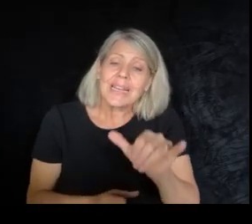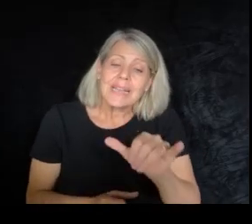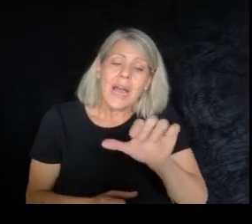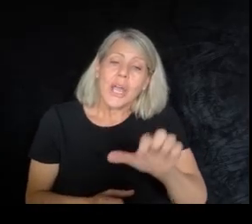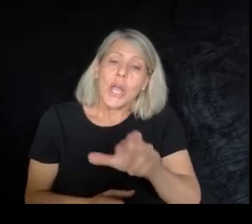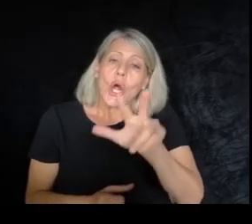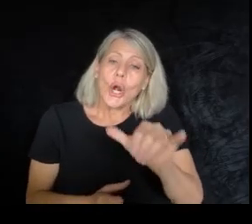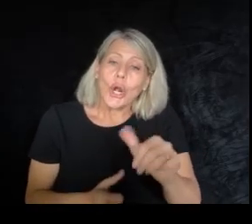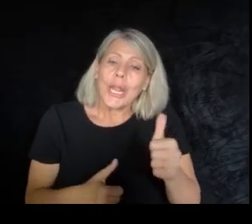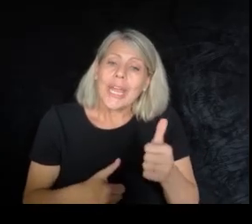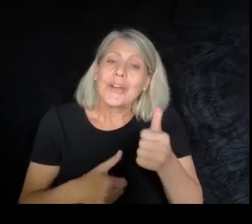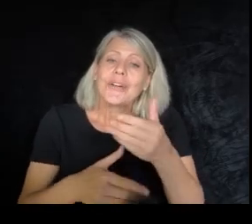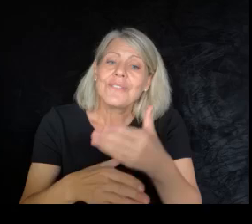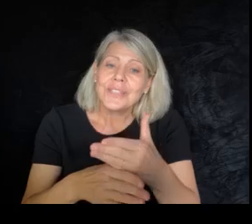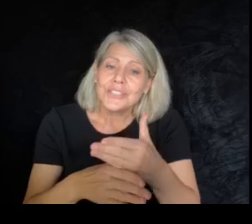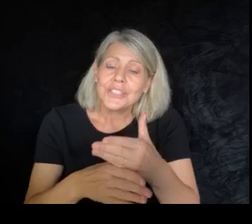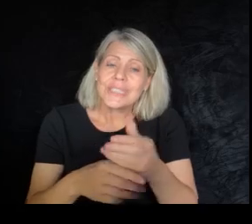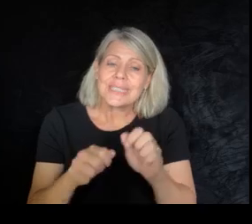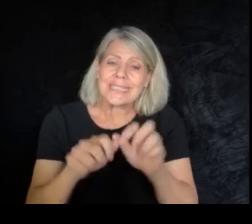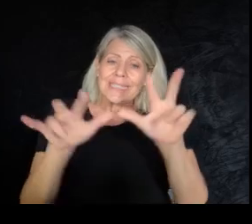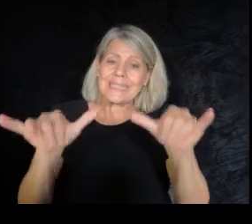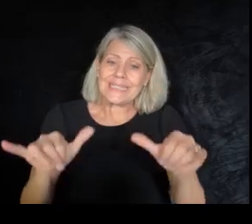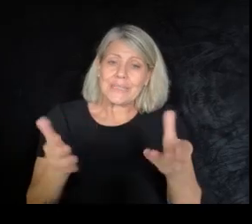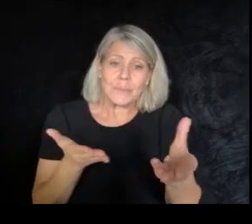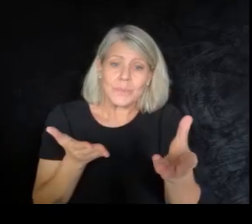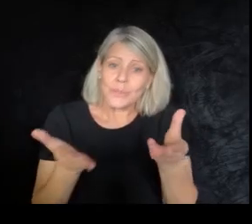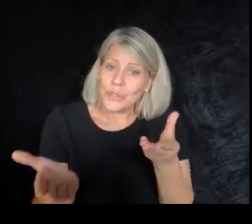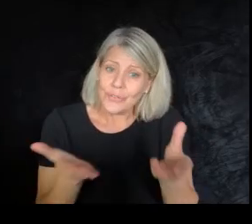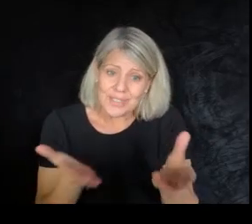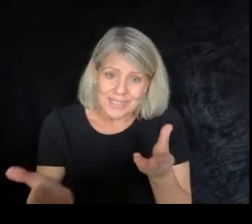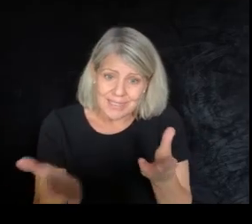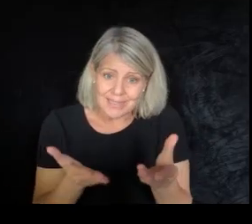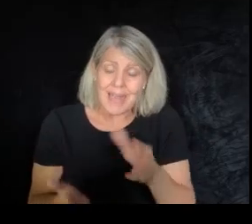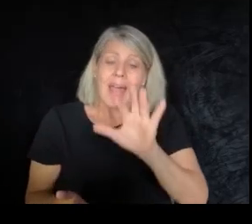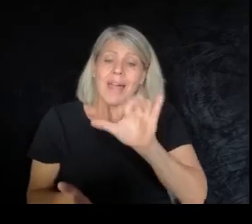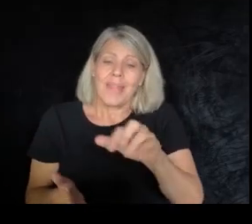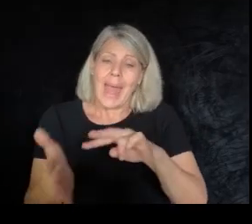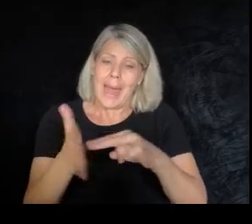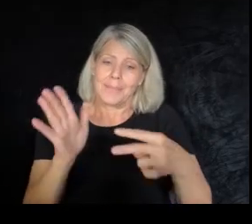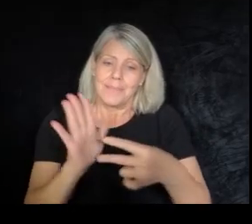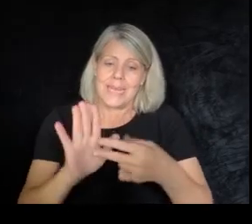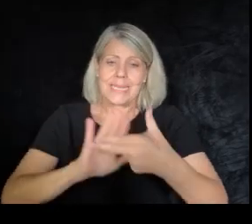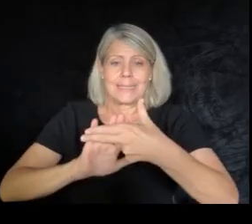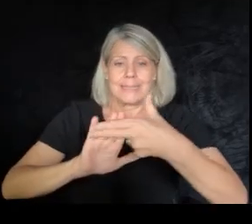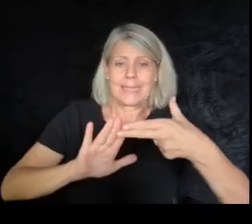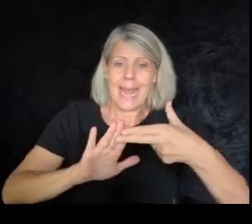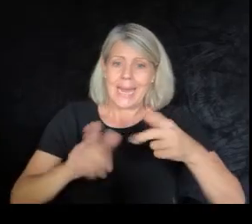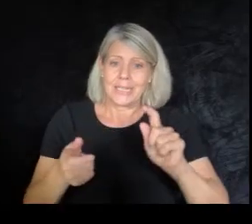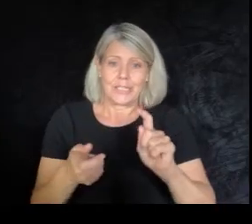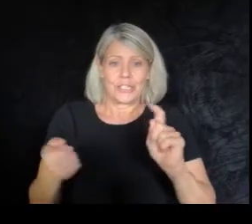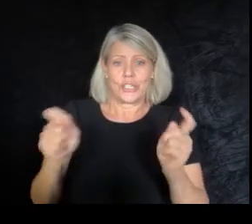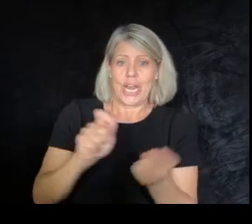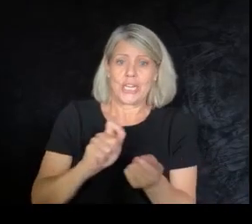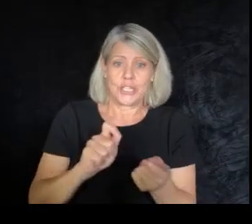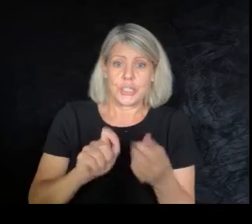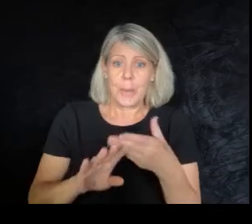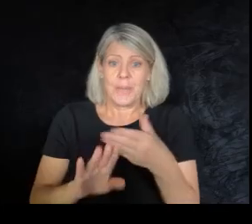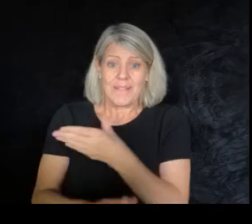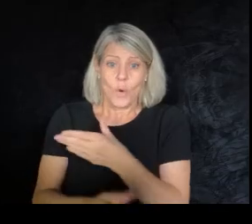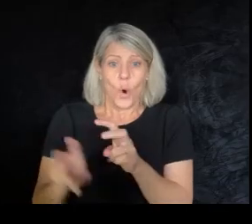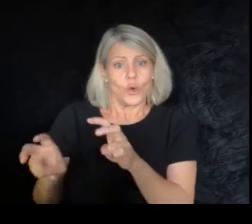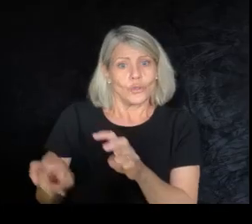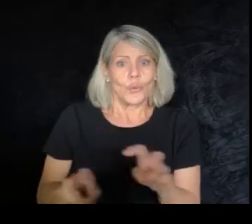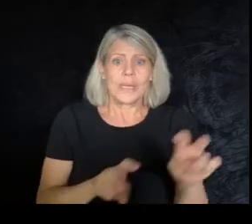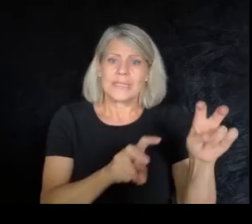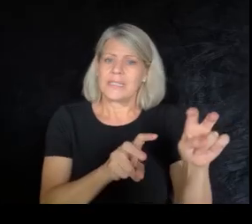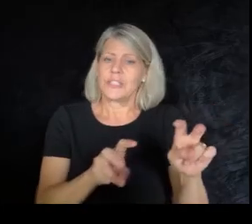Intervention System services. This would change their status from transition to a